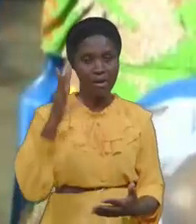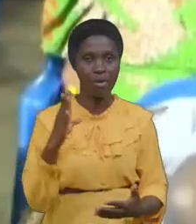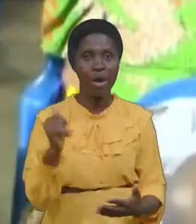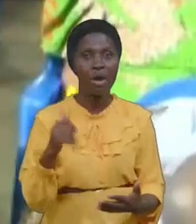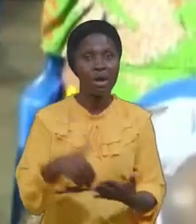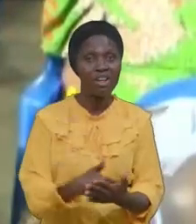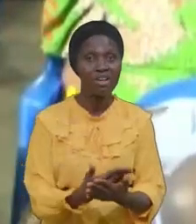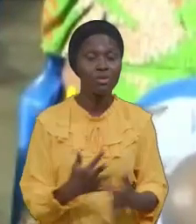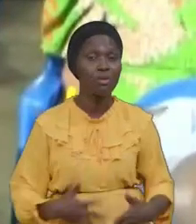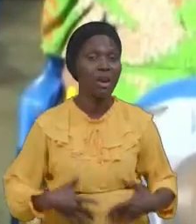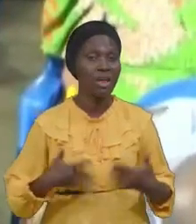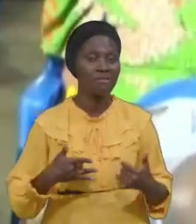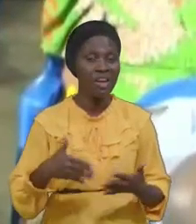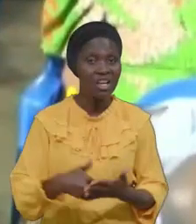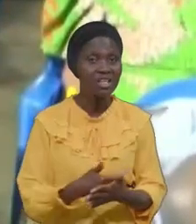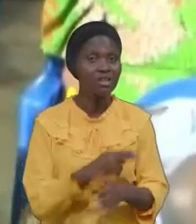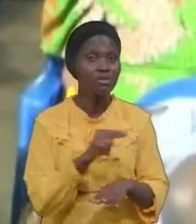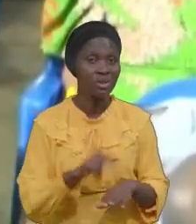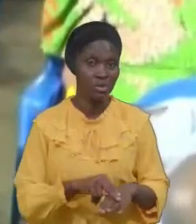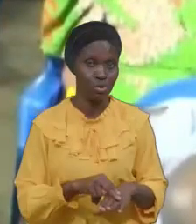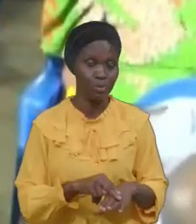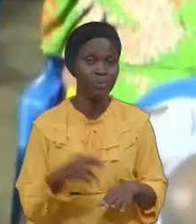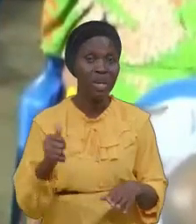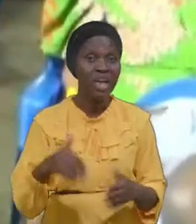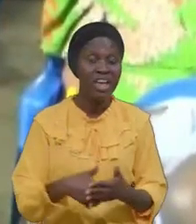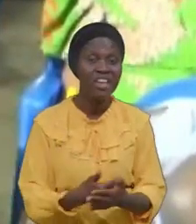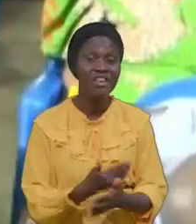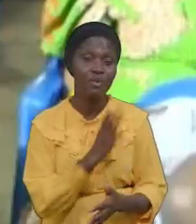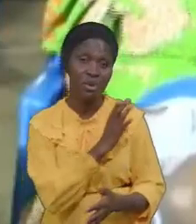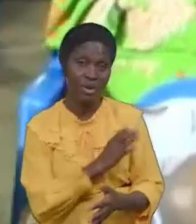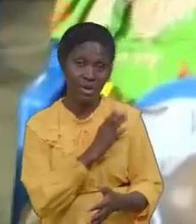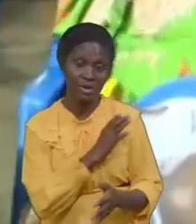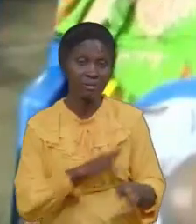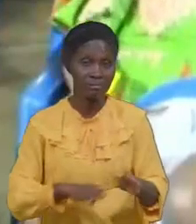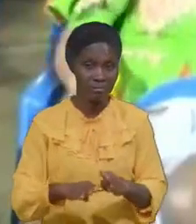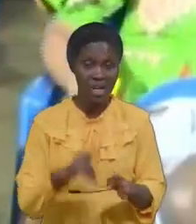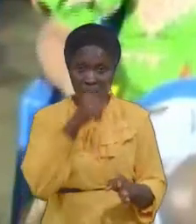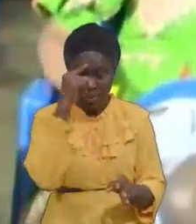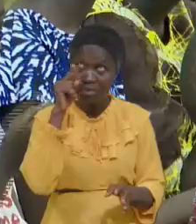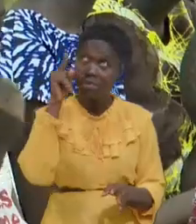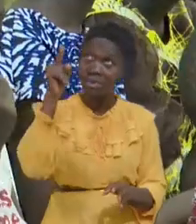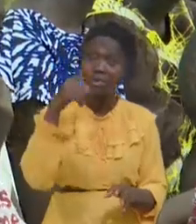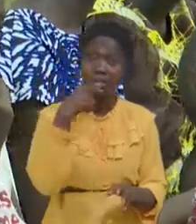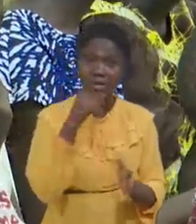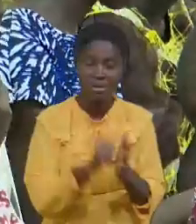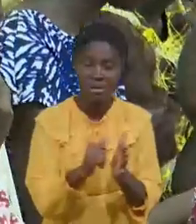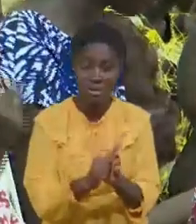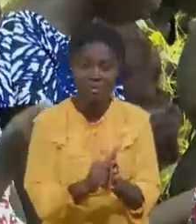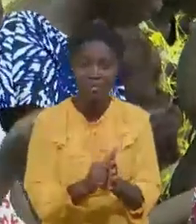life, a new nature, a new character, because it says